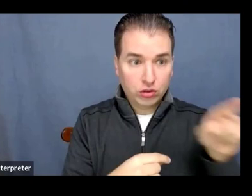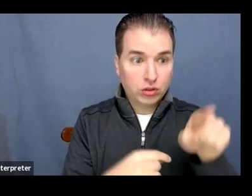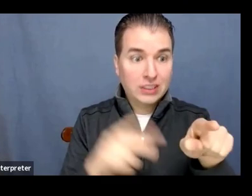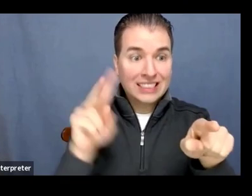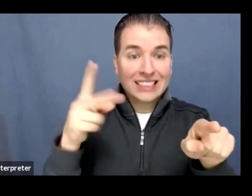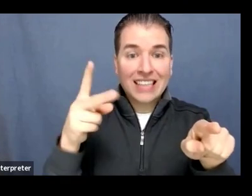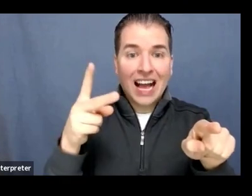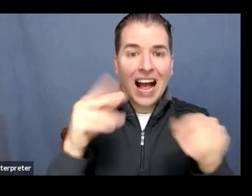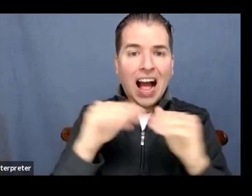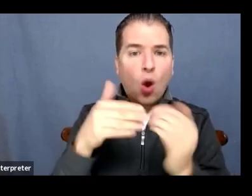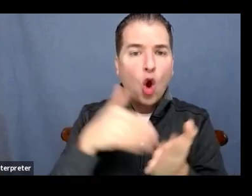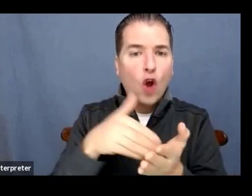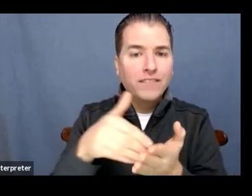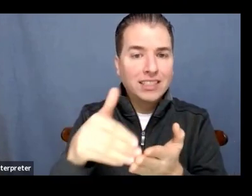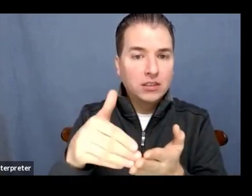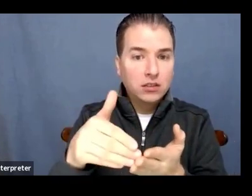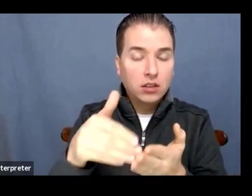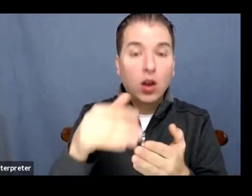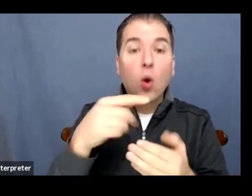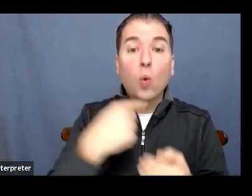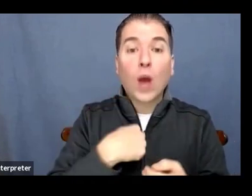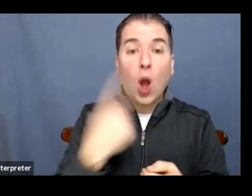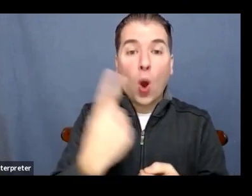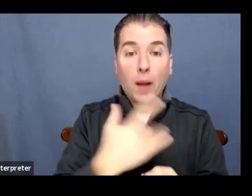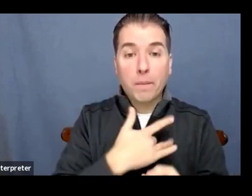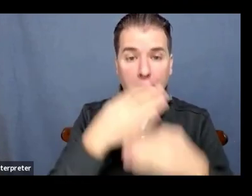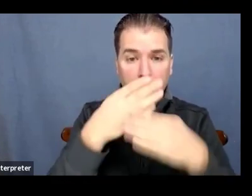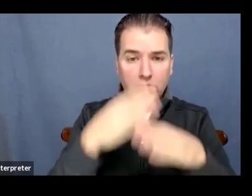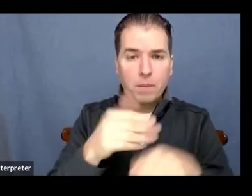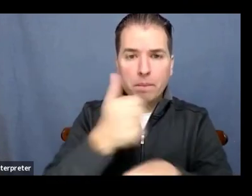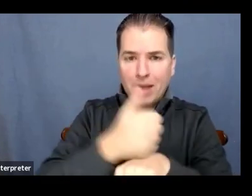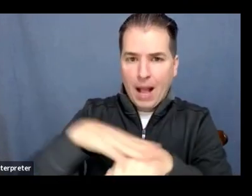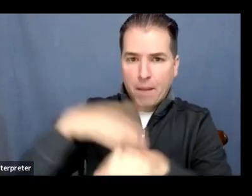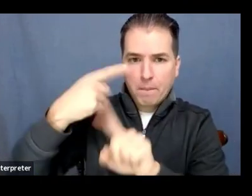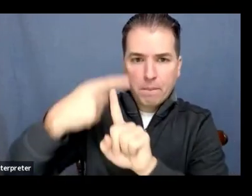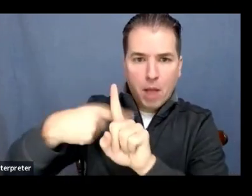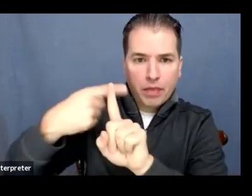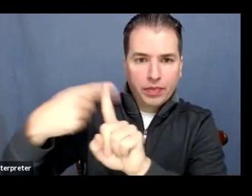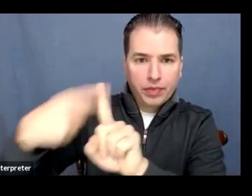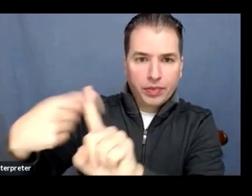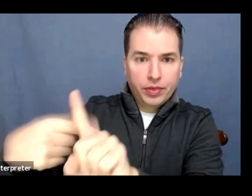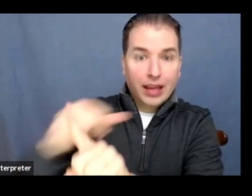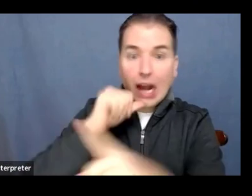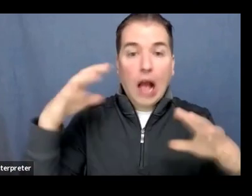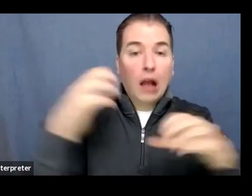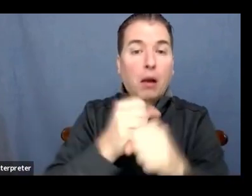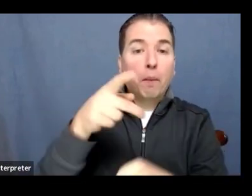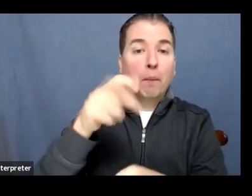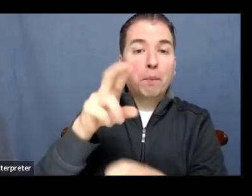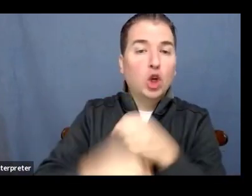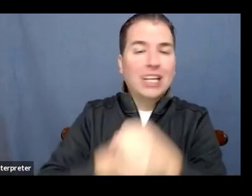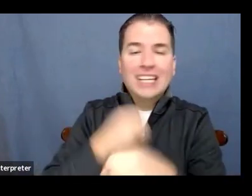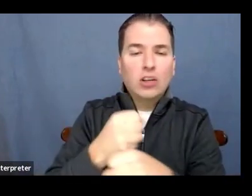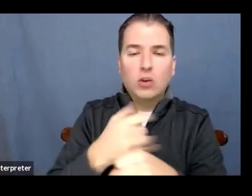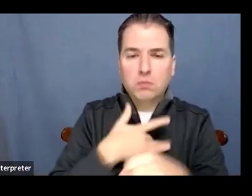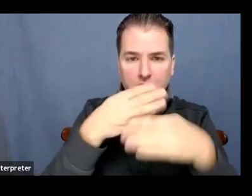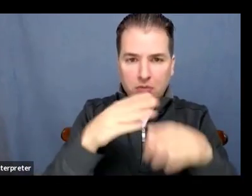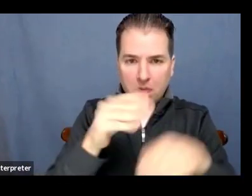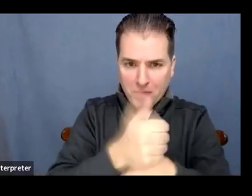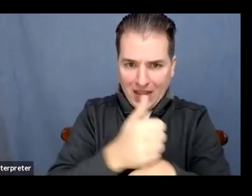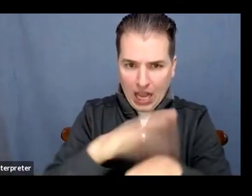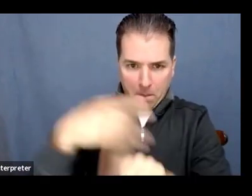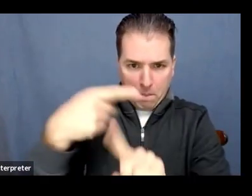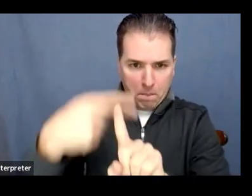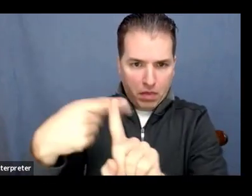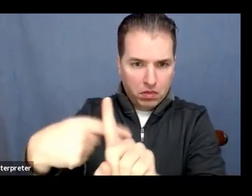P&L that we were looking at before, we're working on a monthly view of our marketing plan, right? So what